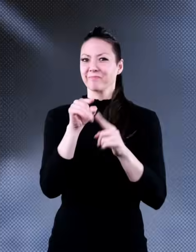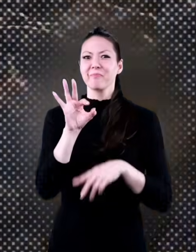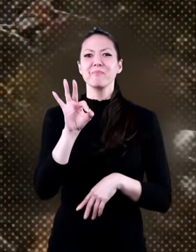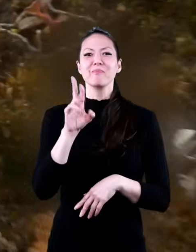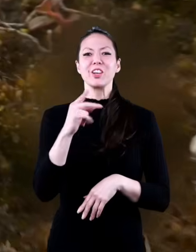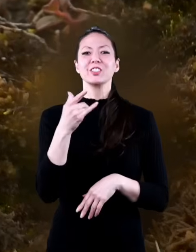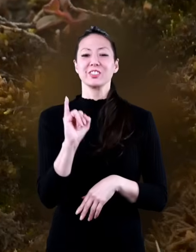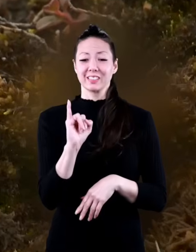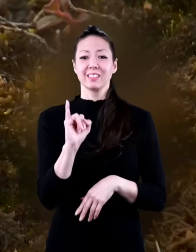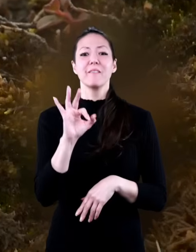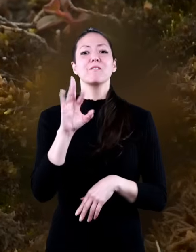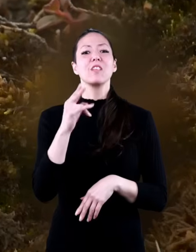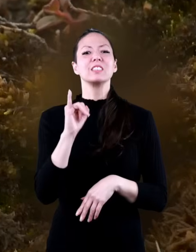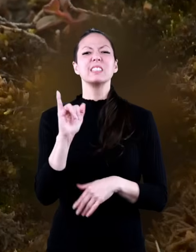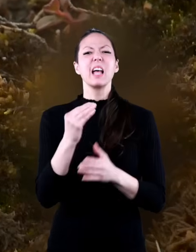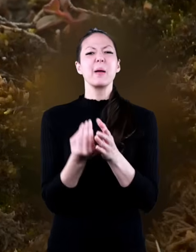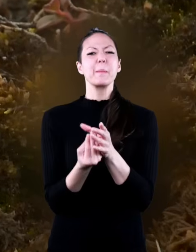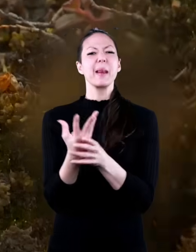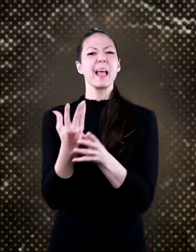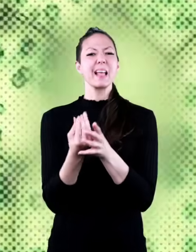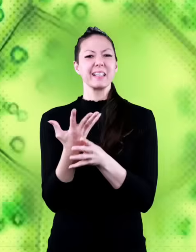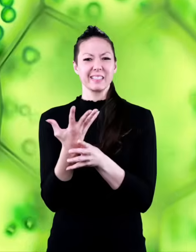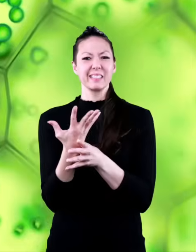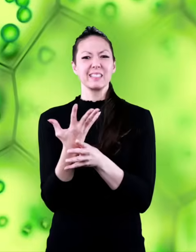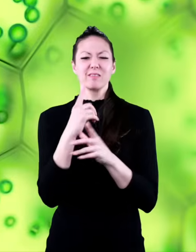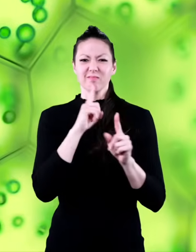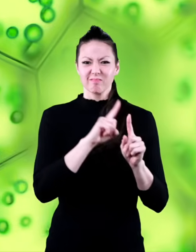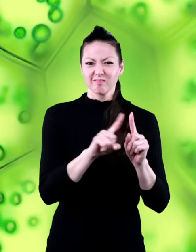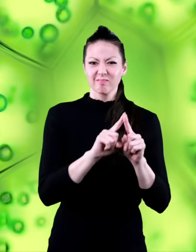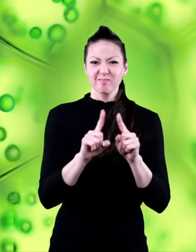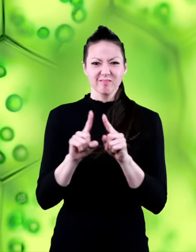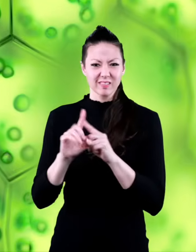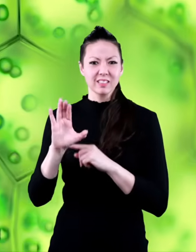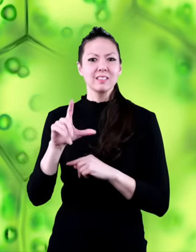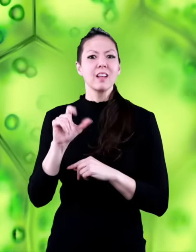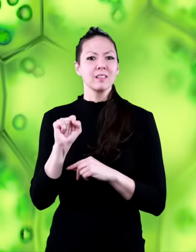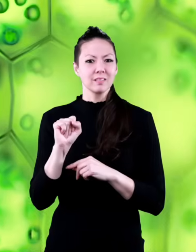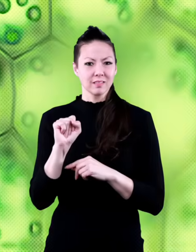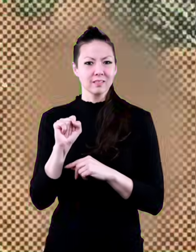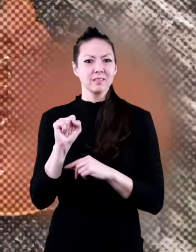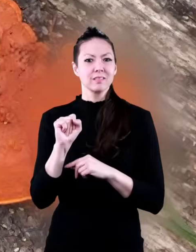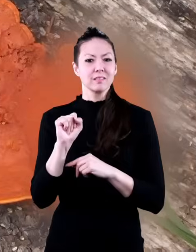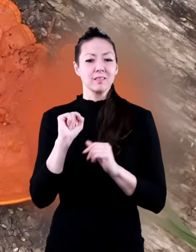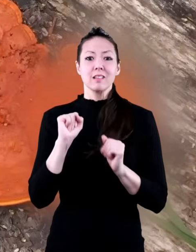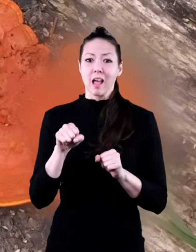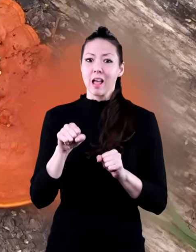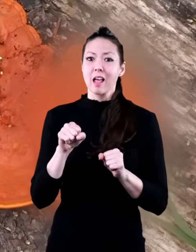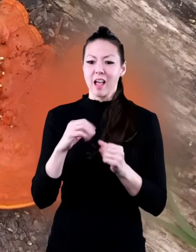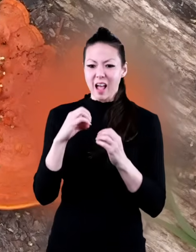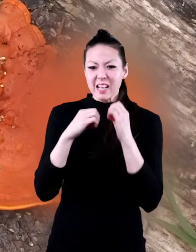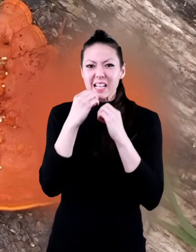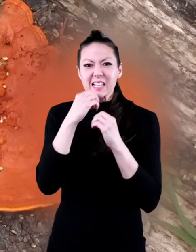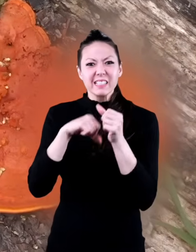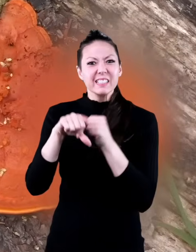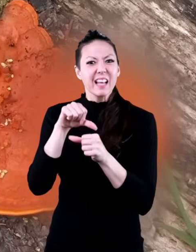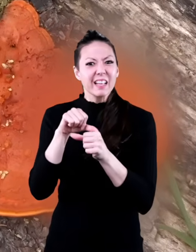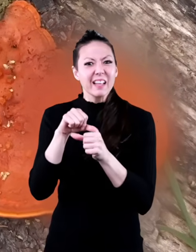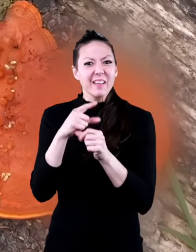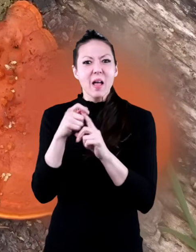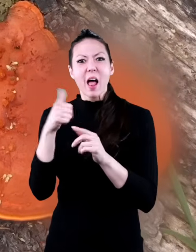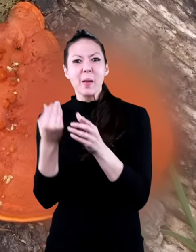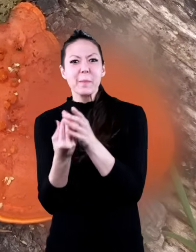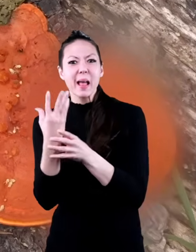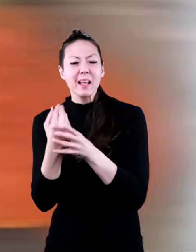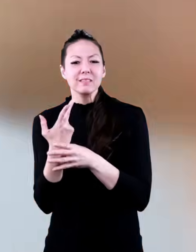Fungi Fungi are like plants and are made up of lots of cells they can live by feeding off of